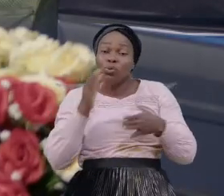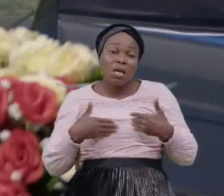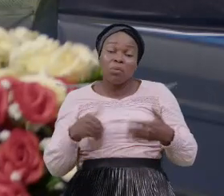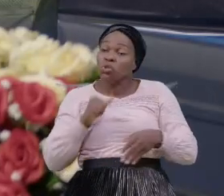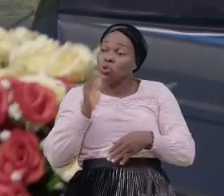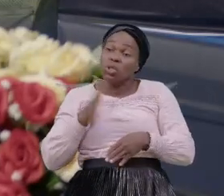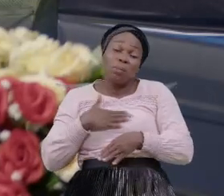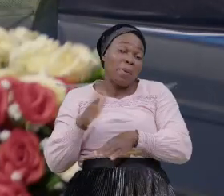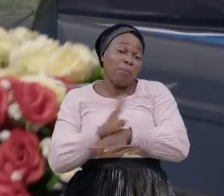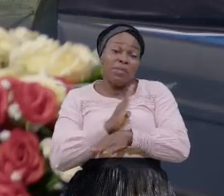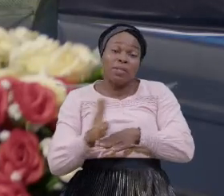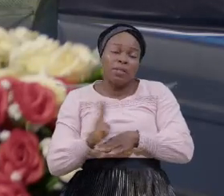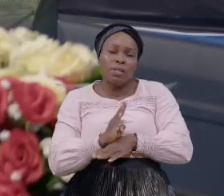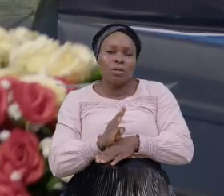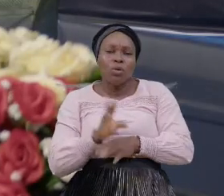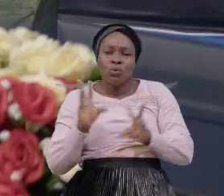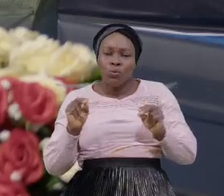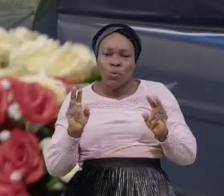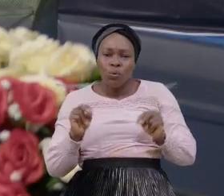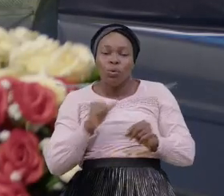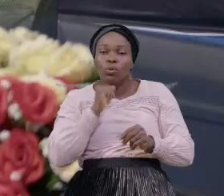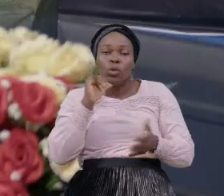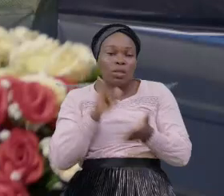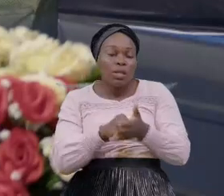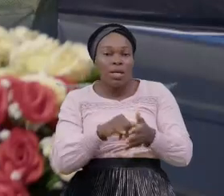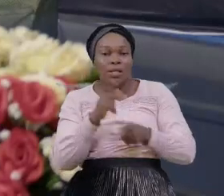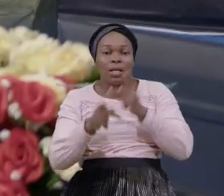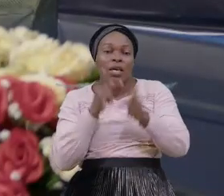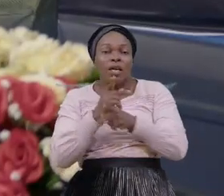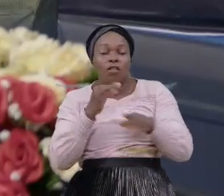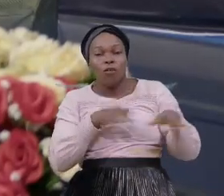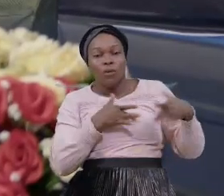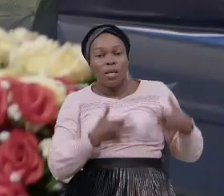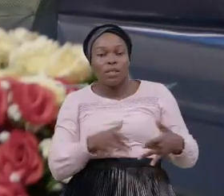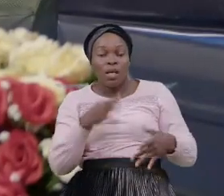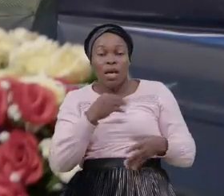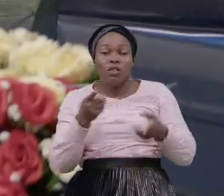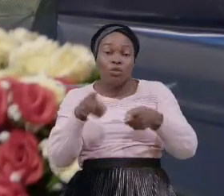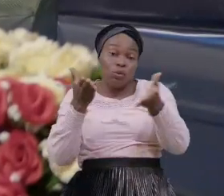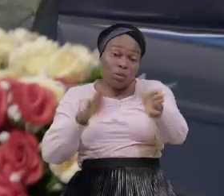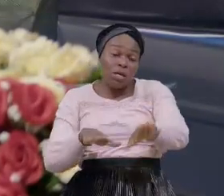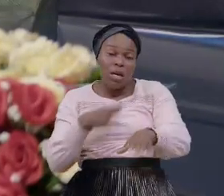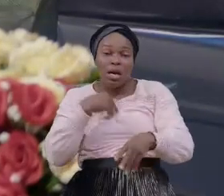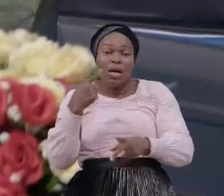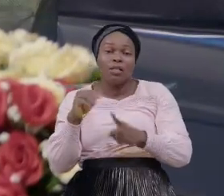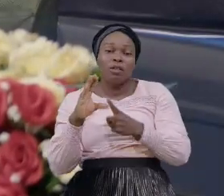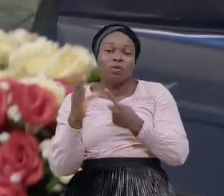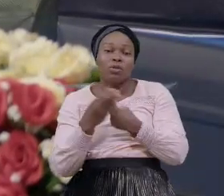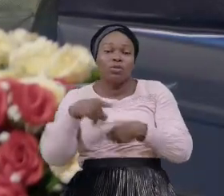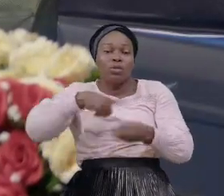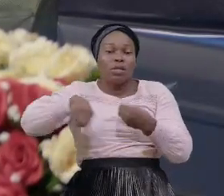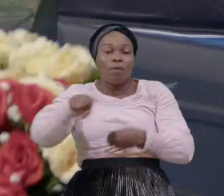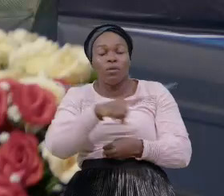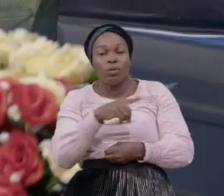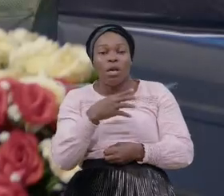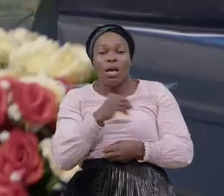heart causes death. You die to conditions around you, you die to the improvement you could make, and you